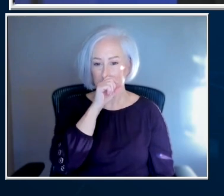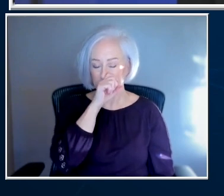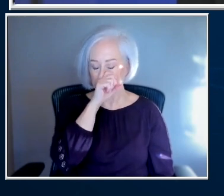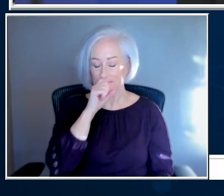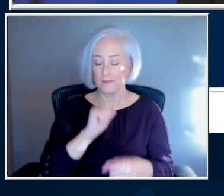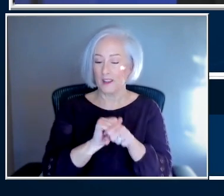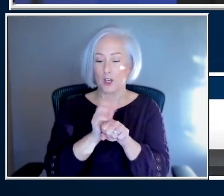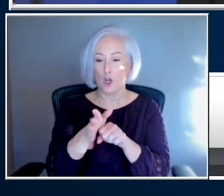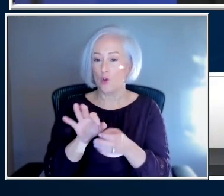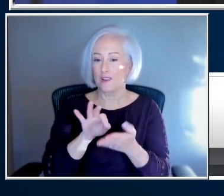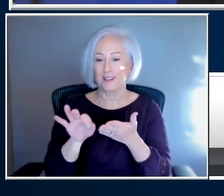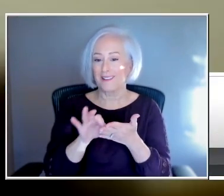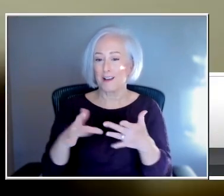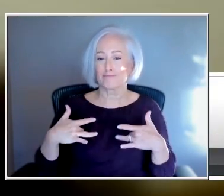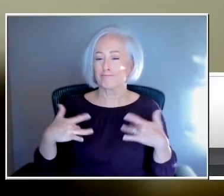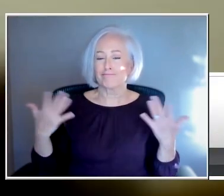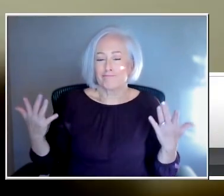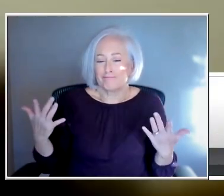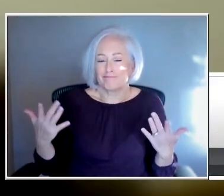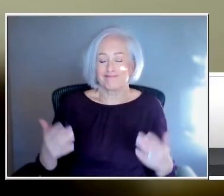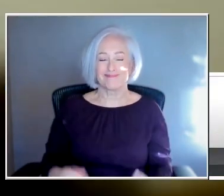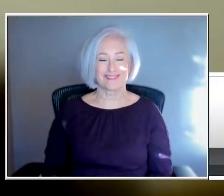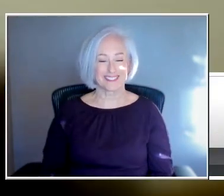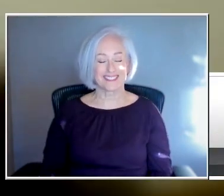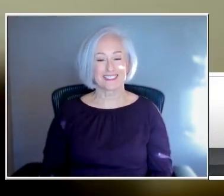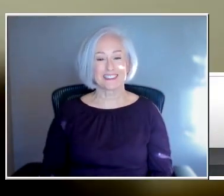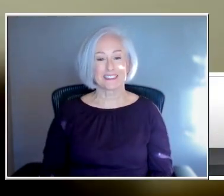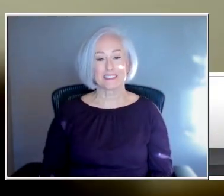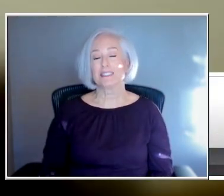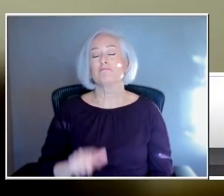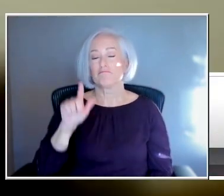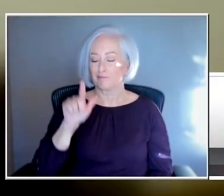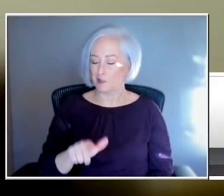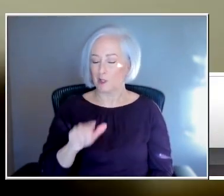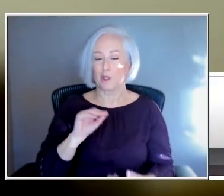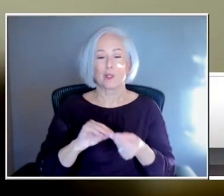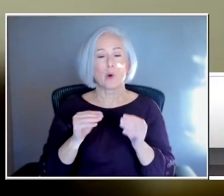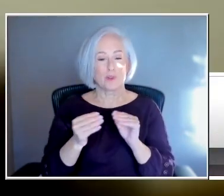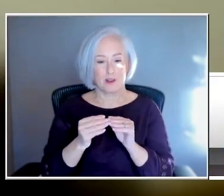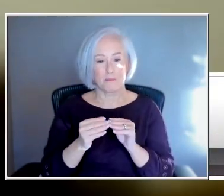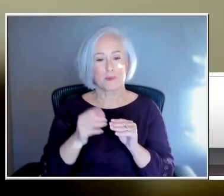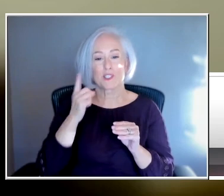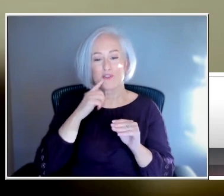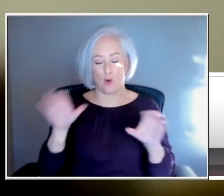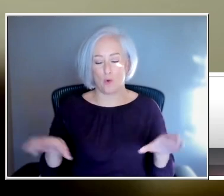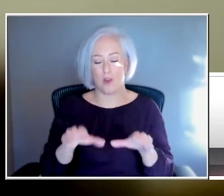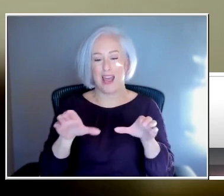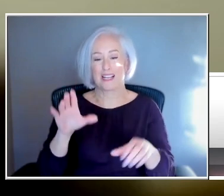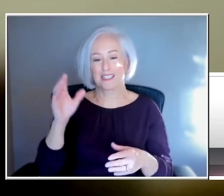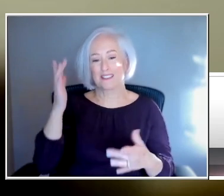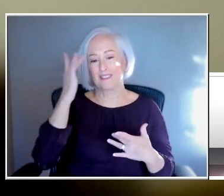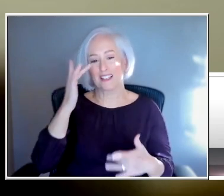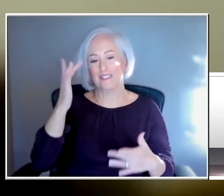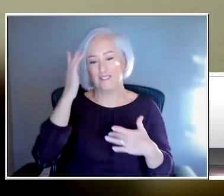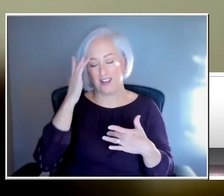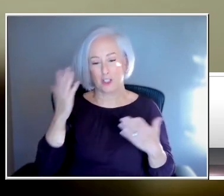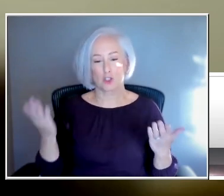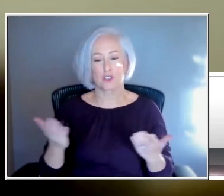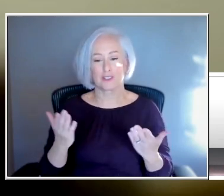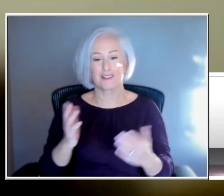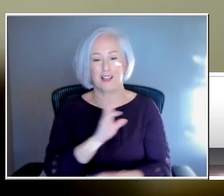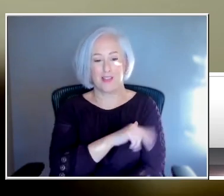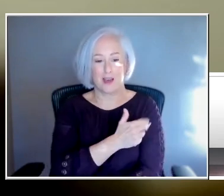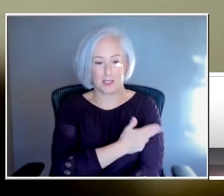weekend? Yeah, so we had, again, low numbers of active COVID infections in the hospital. That is good. We